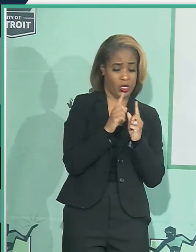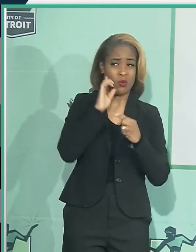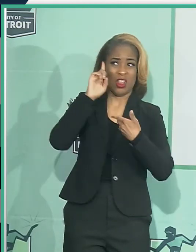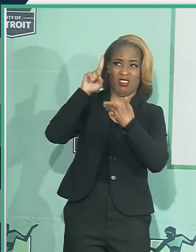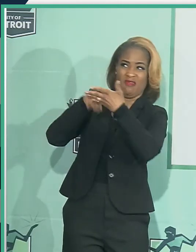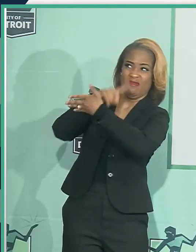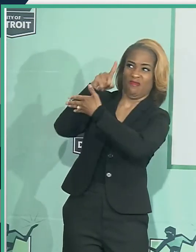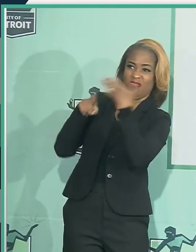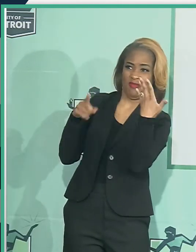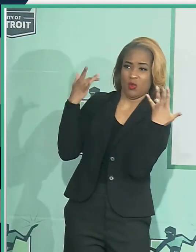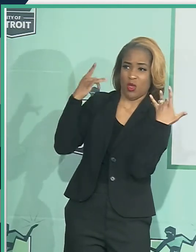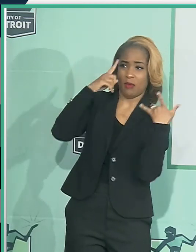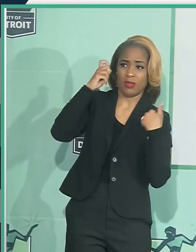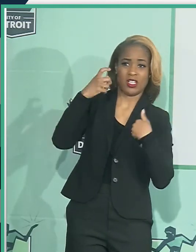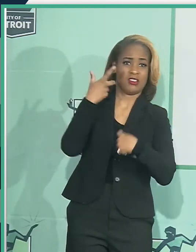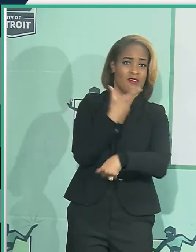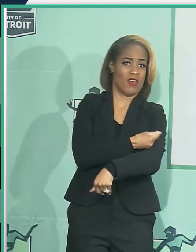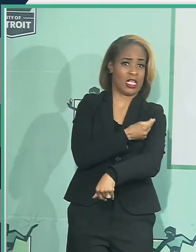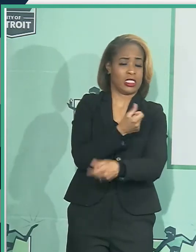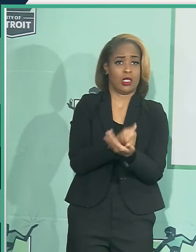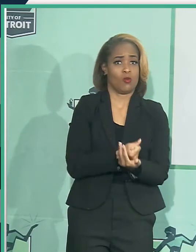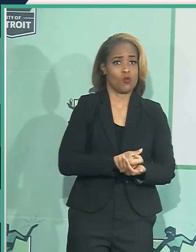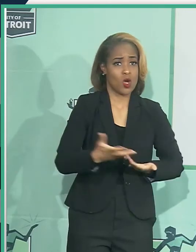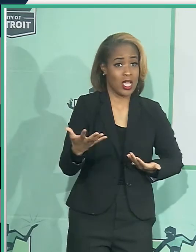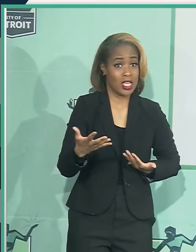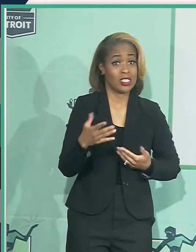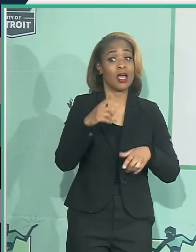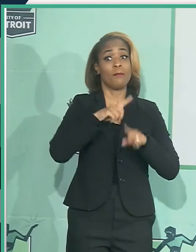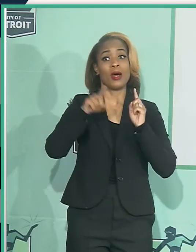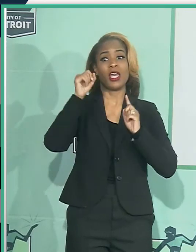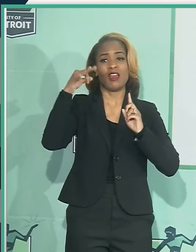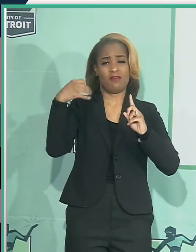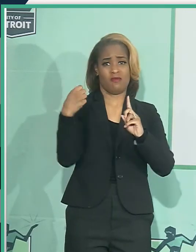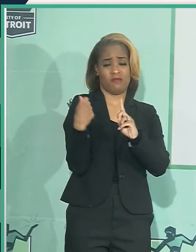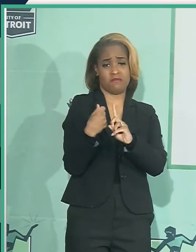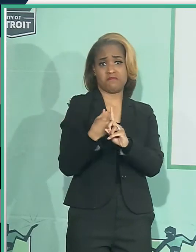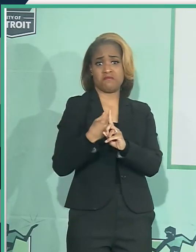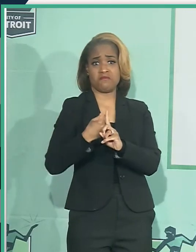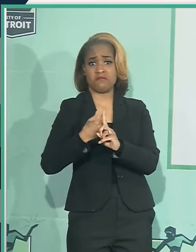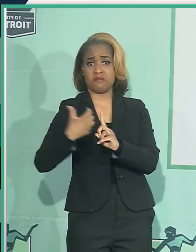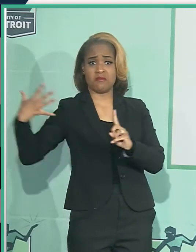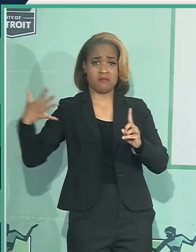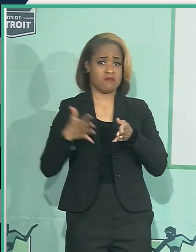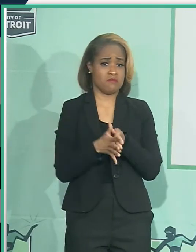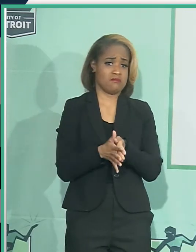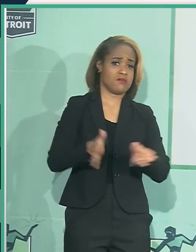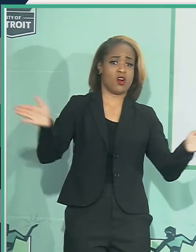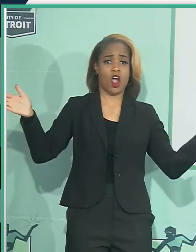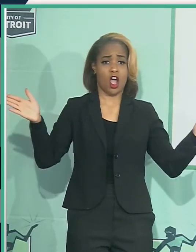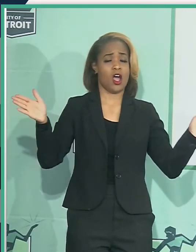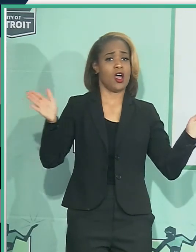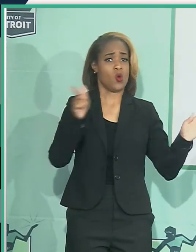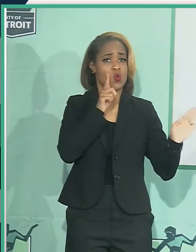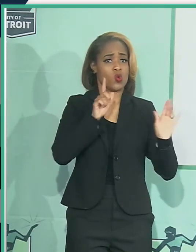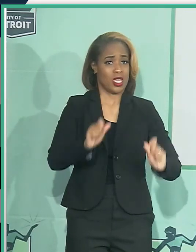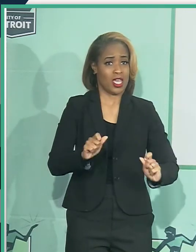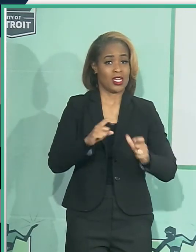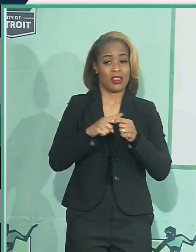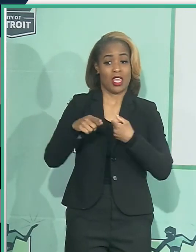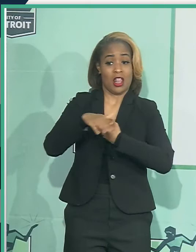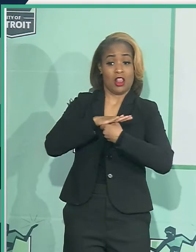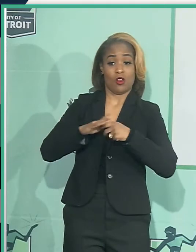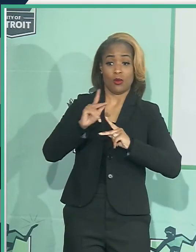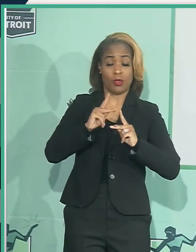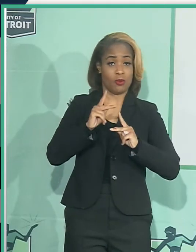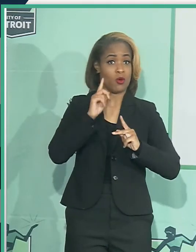criticized because vaccines go to waste. If she cuts it too broadly, then the local officials are